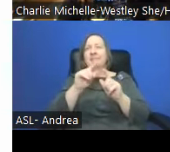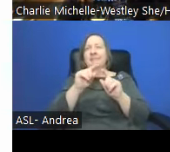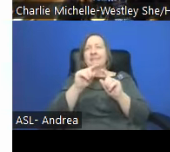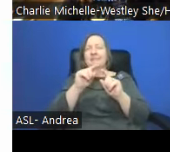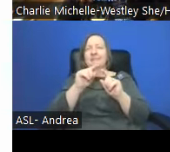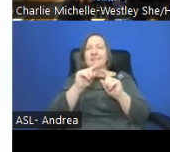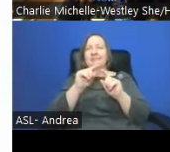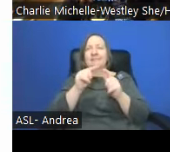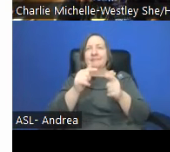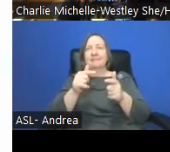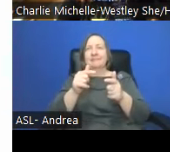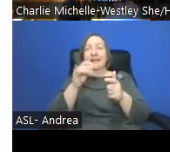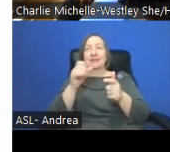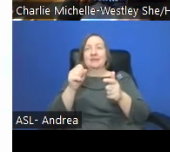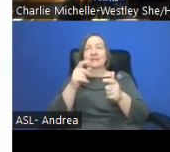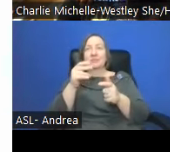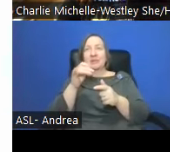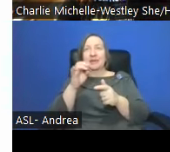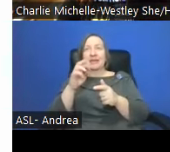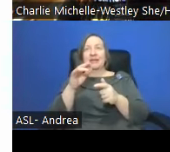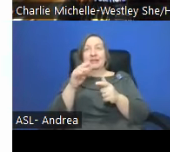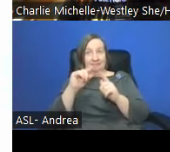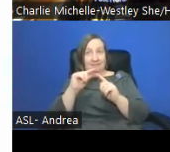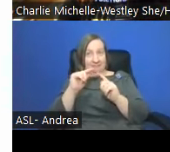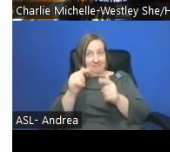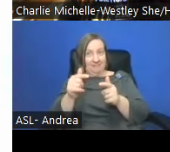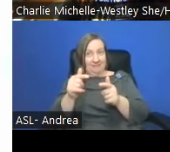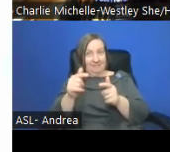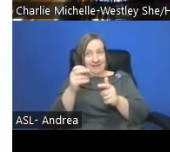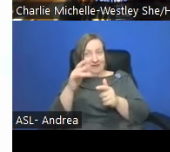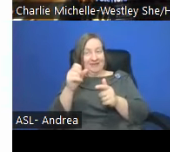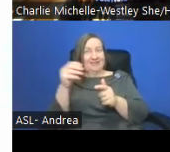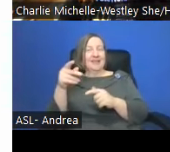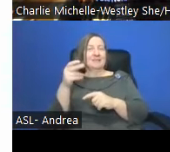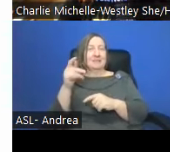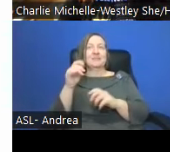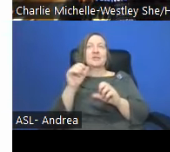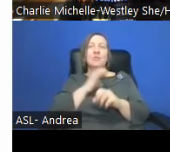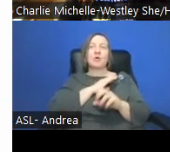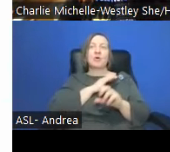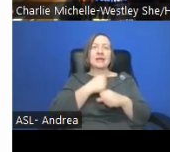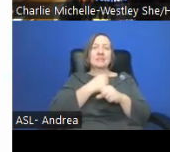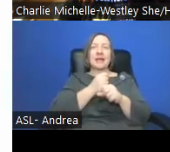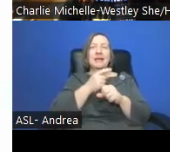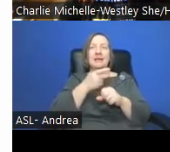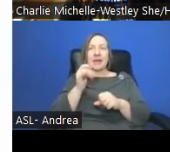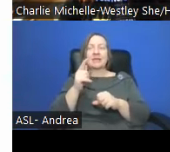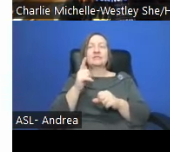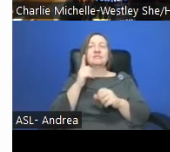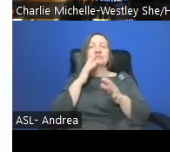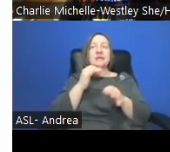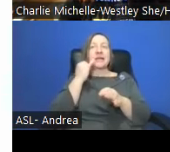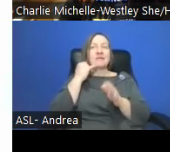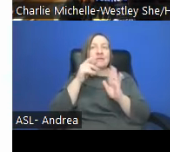hearings, preliminary hearings, and panels. A, the board may create panels to hear cases to determine findings about whether policies were